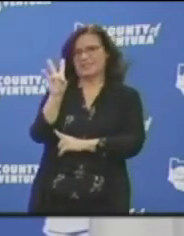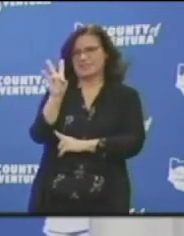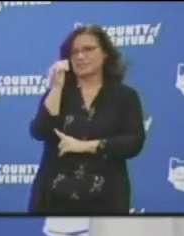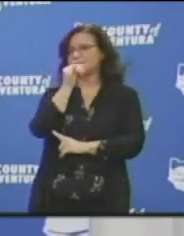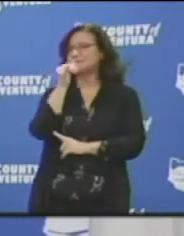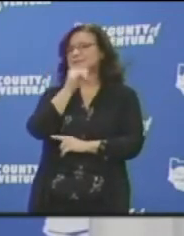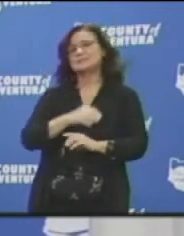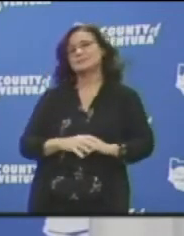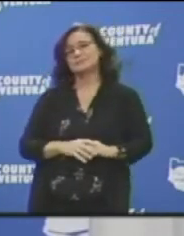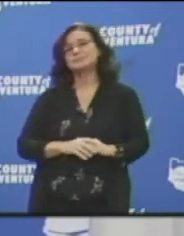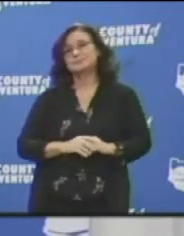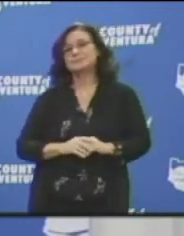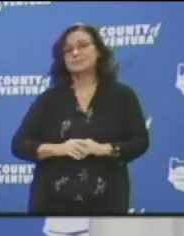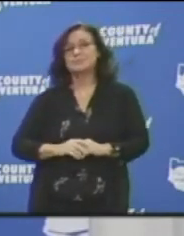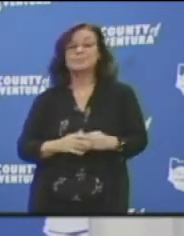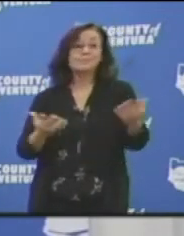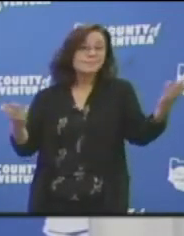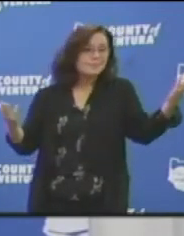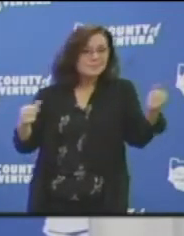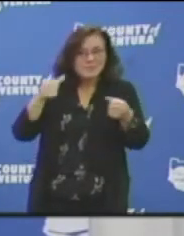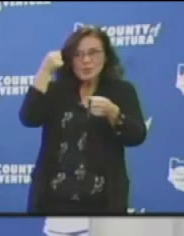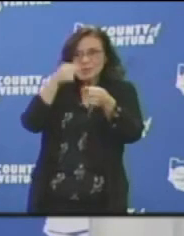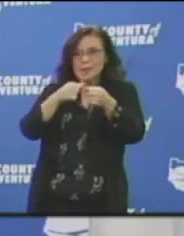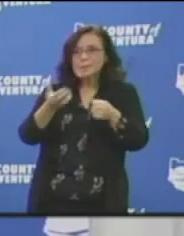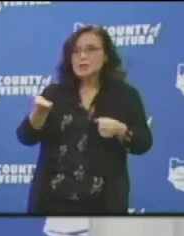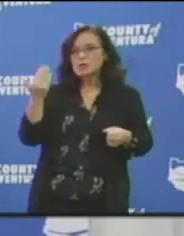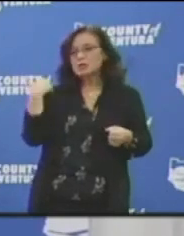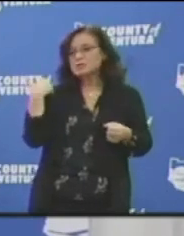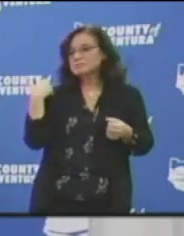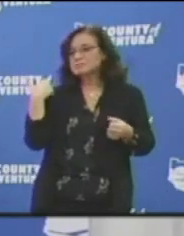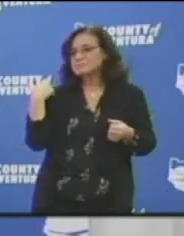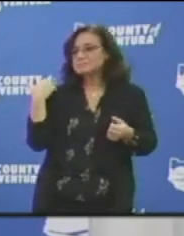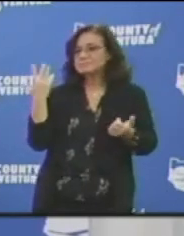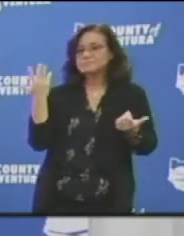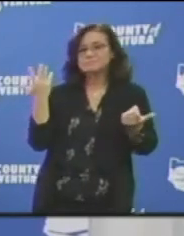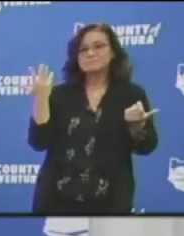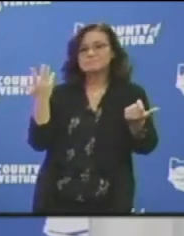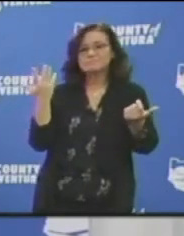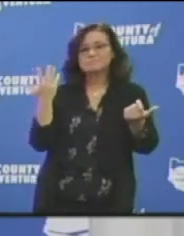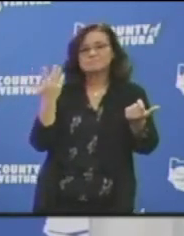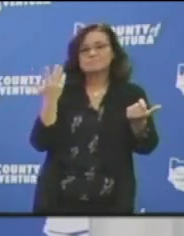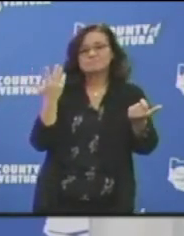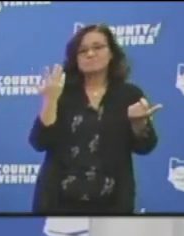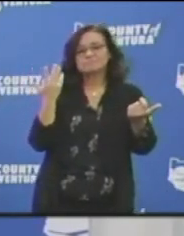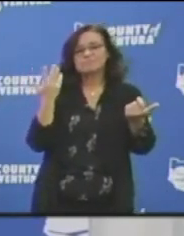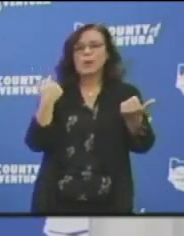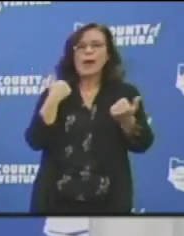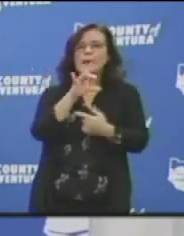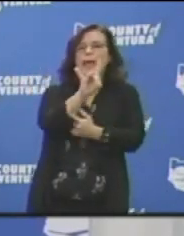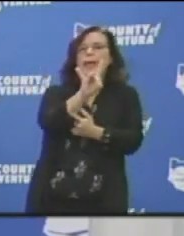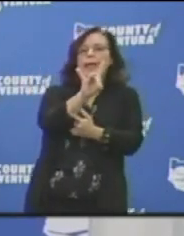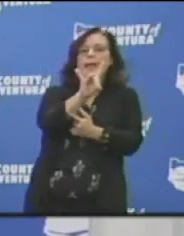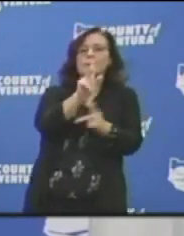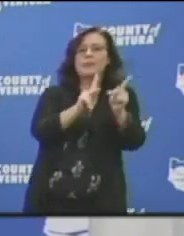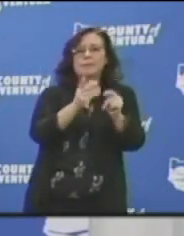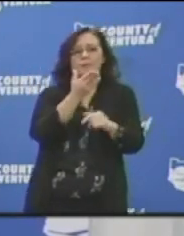There was a time not too long ago when 8 of those patients across the county had COVID.